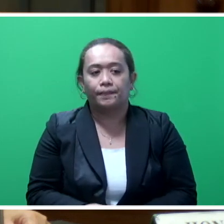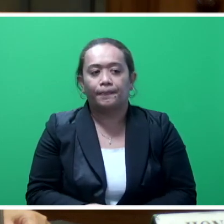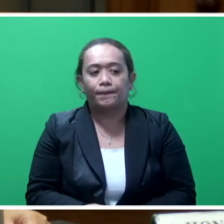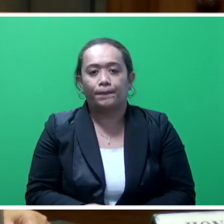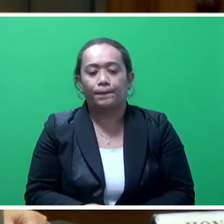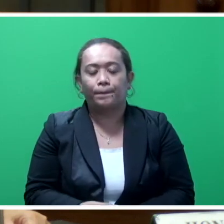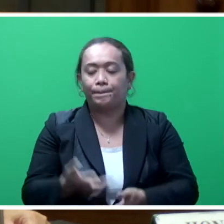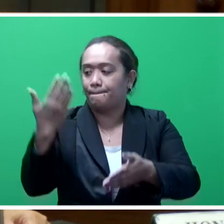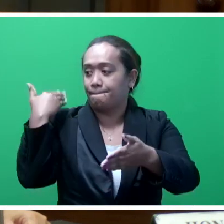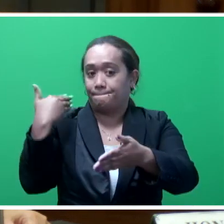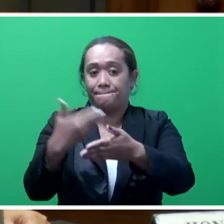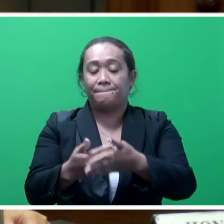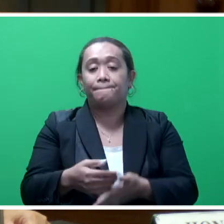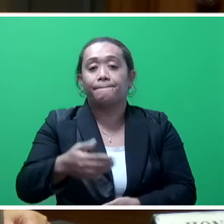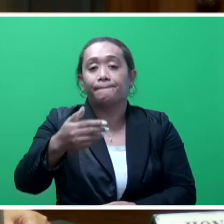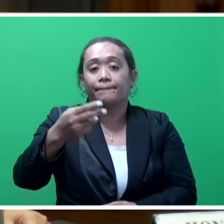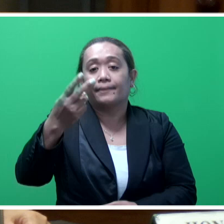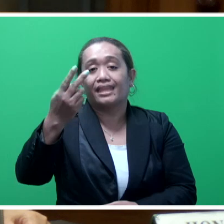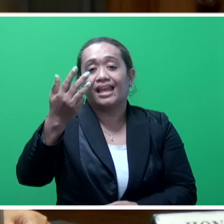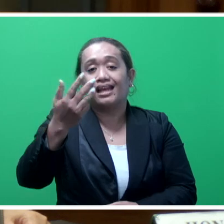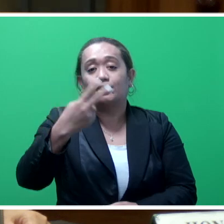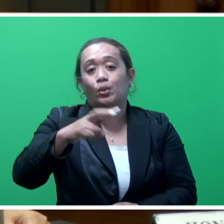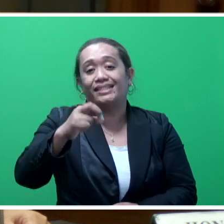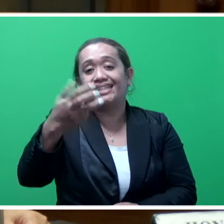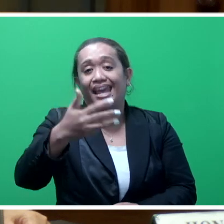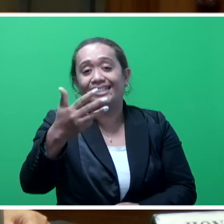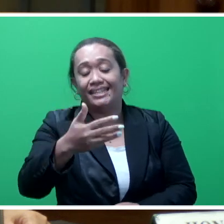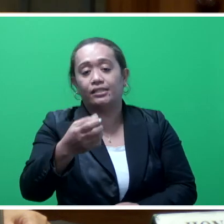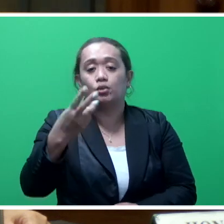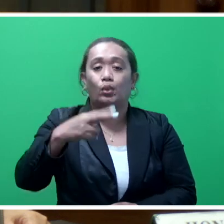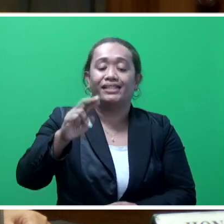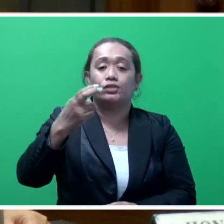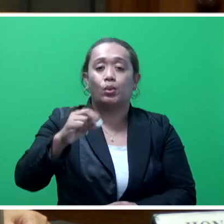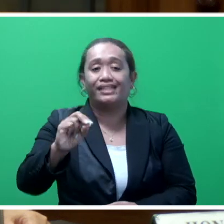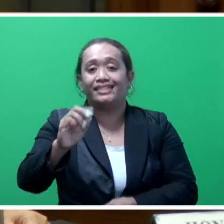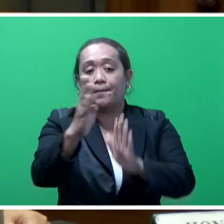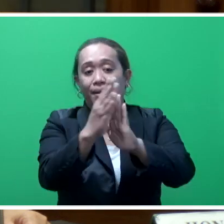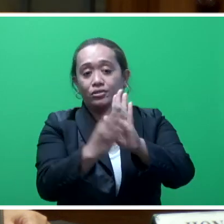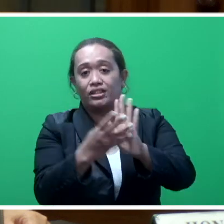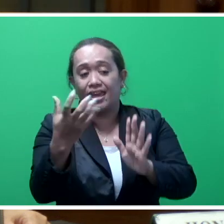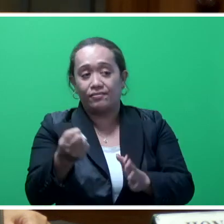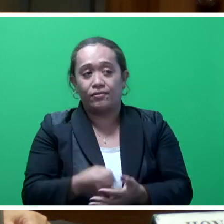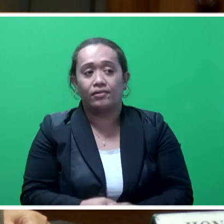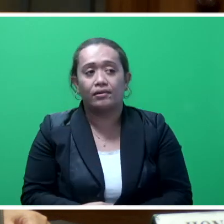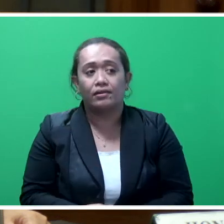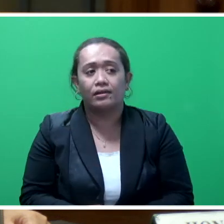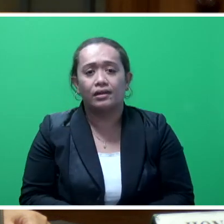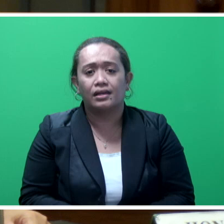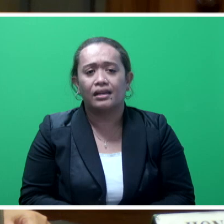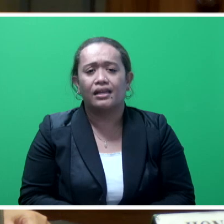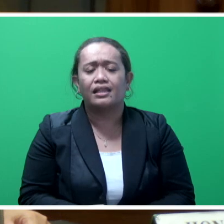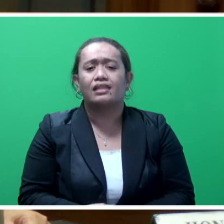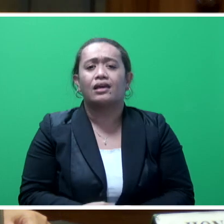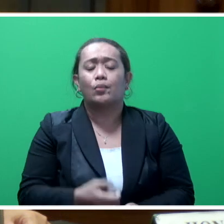2019-2020 budget, the Ministry of Economy allocated $1 million for us to establish, one, the fattening farm and also